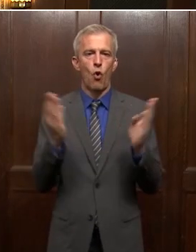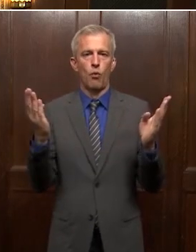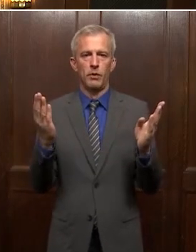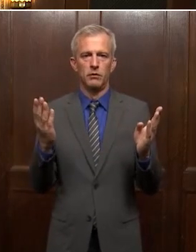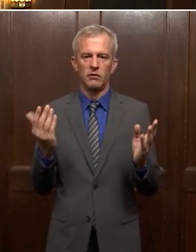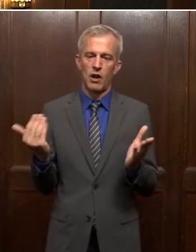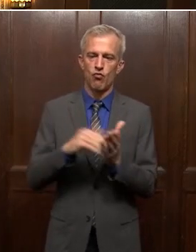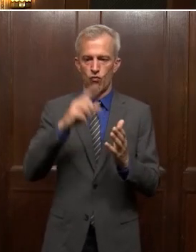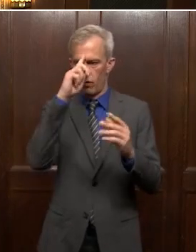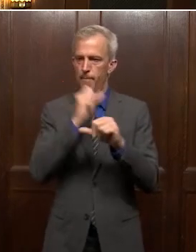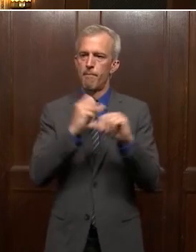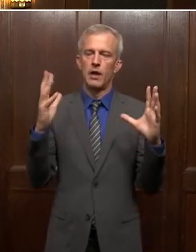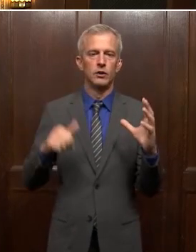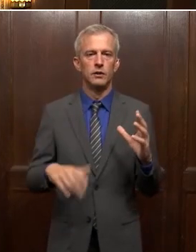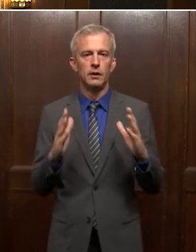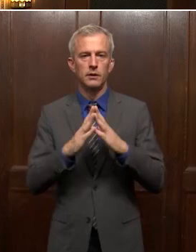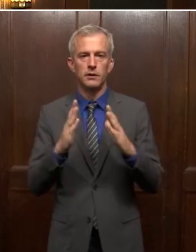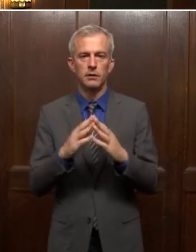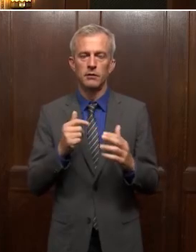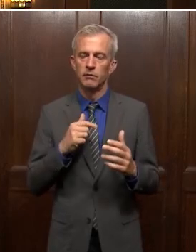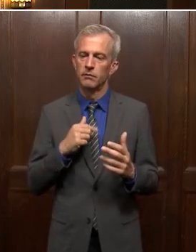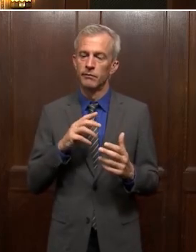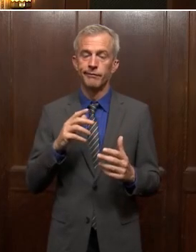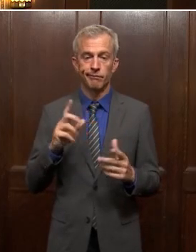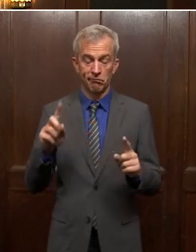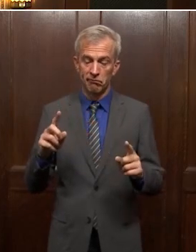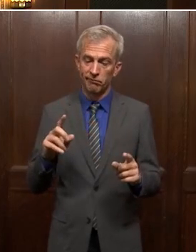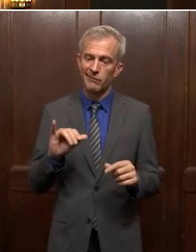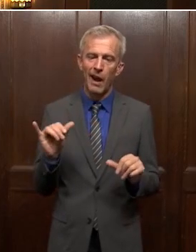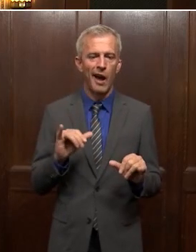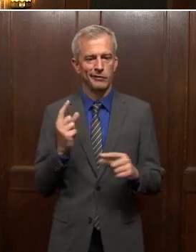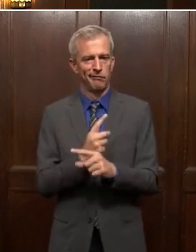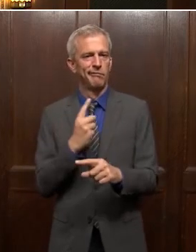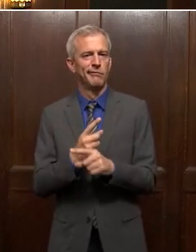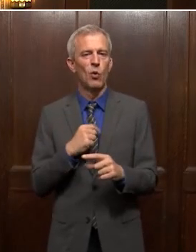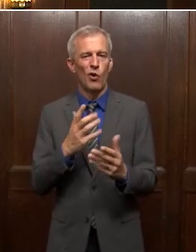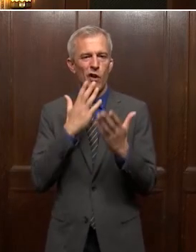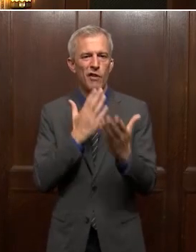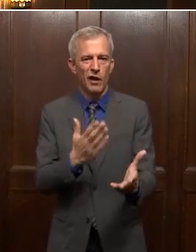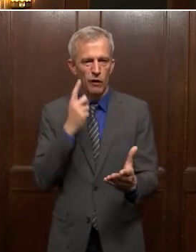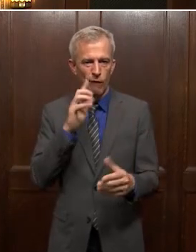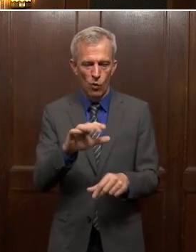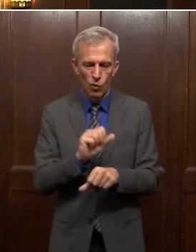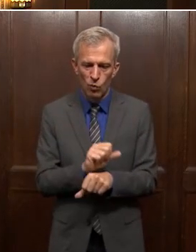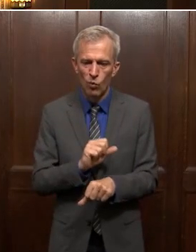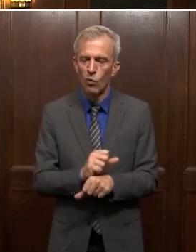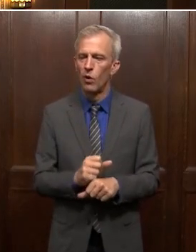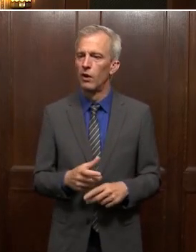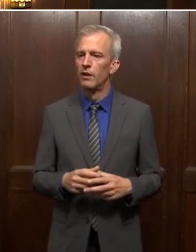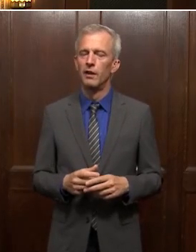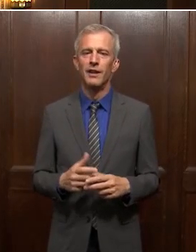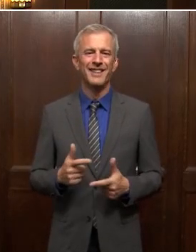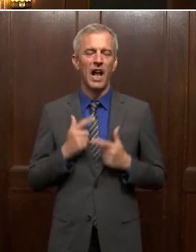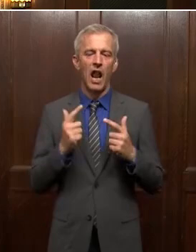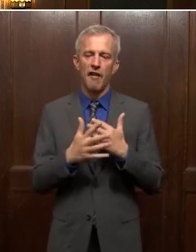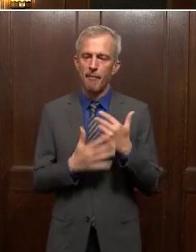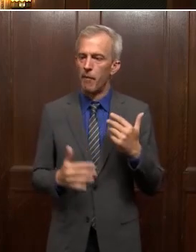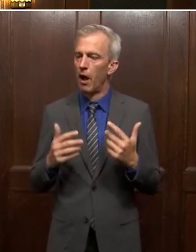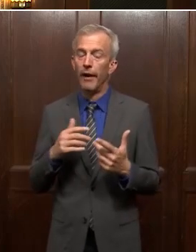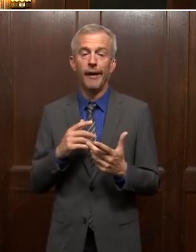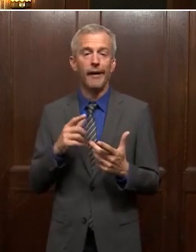I want to thank you for all that you are doing as always. The lifeblood of this city doesn't flow through places like City Hall or a